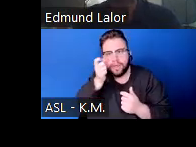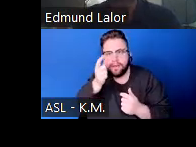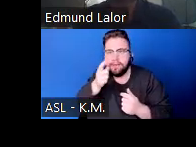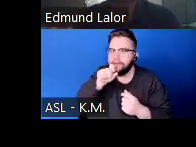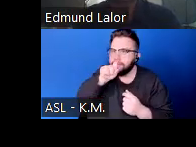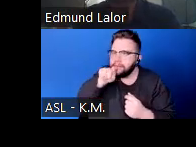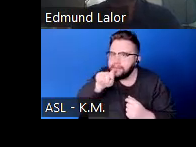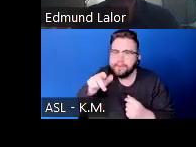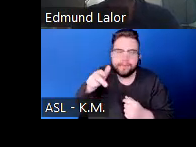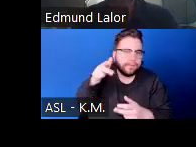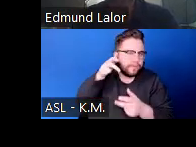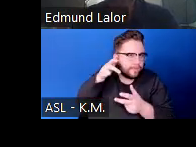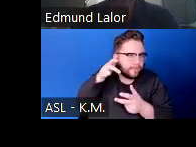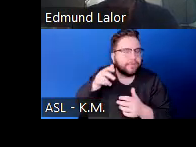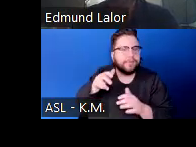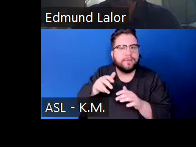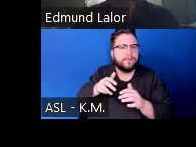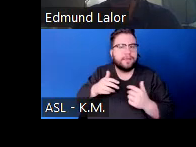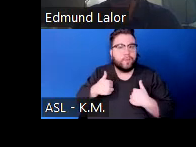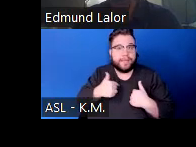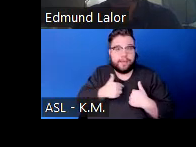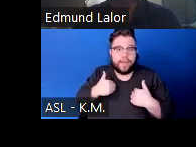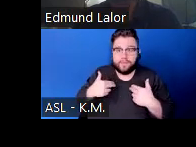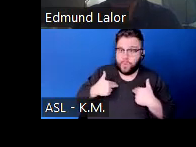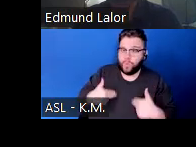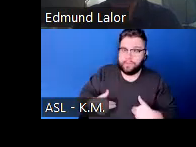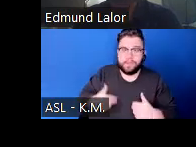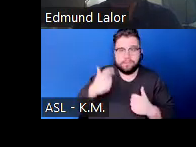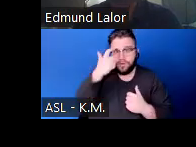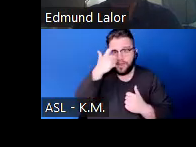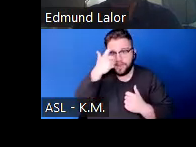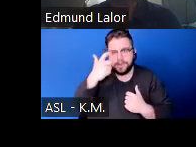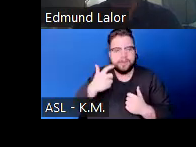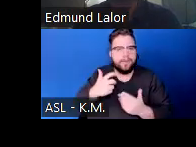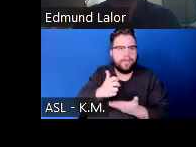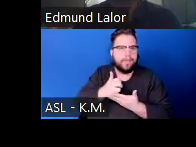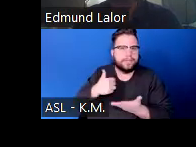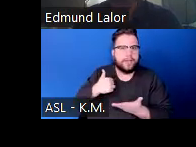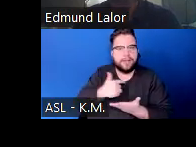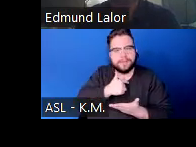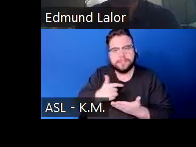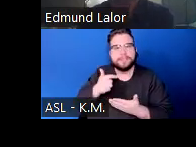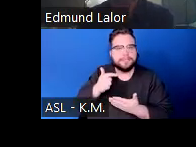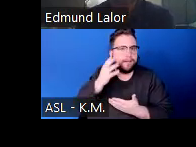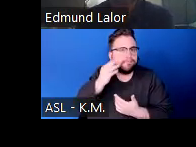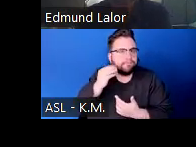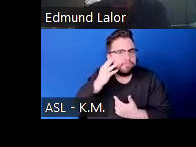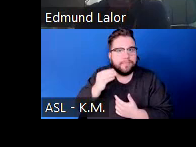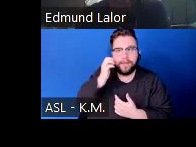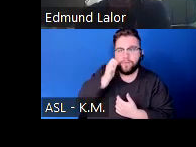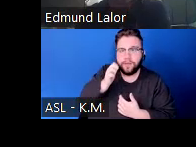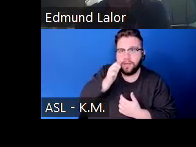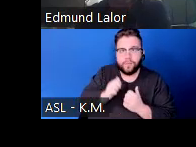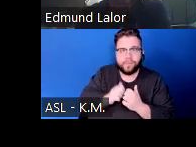bottom of the ocean. So we very much have human brains that allow us to be sensitive to the kinds of things that human beings encounter in our daily